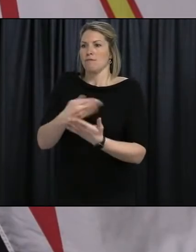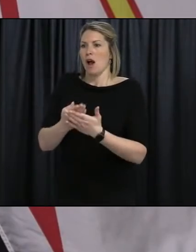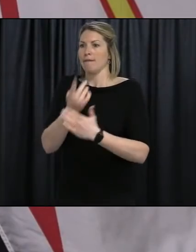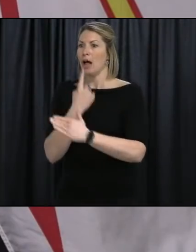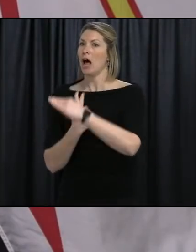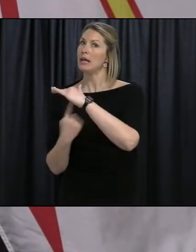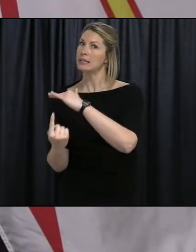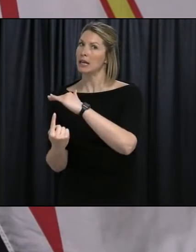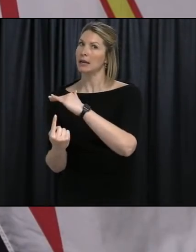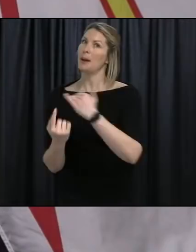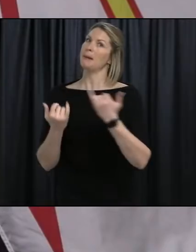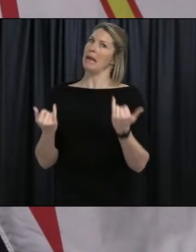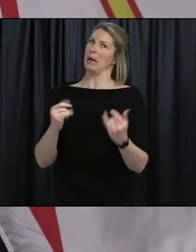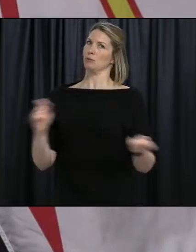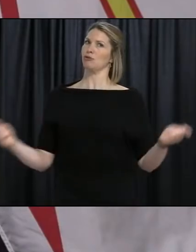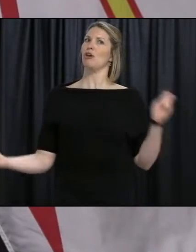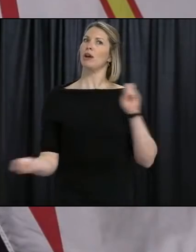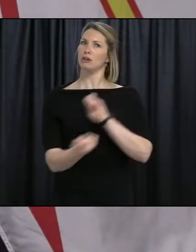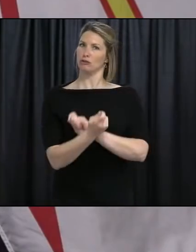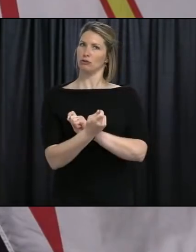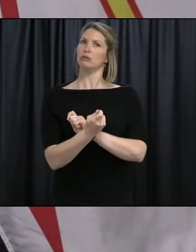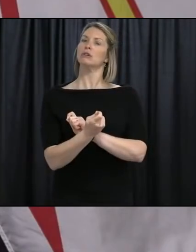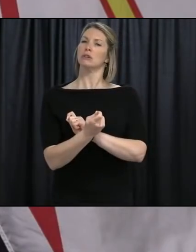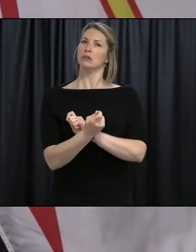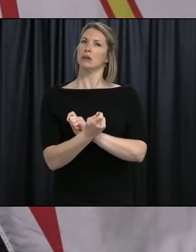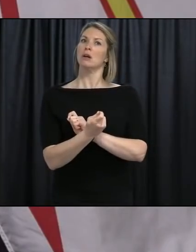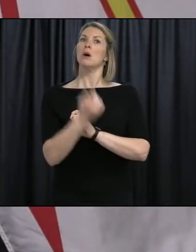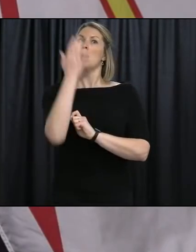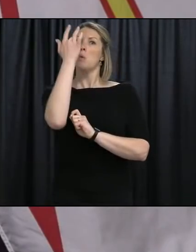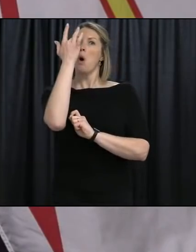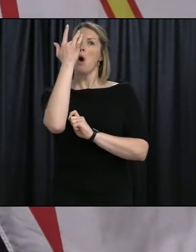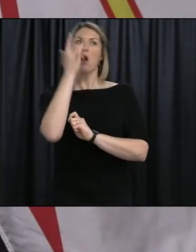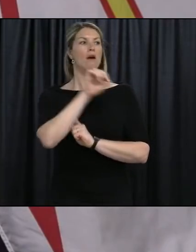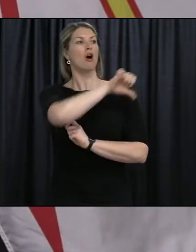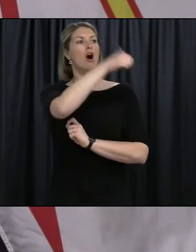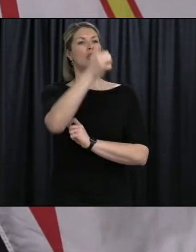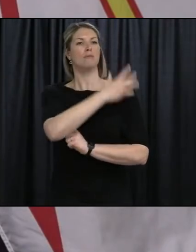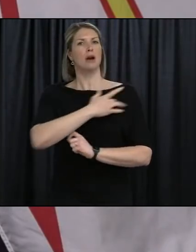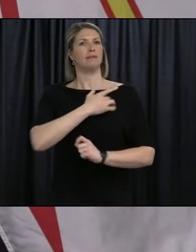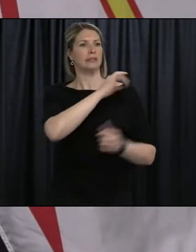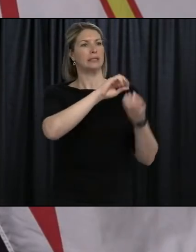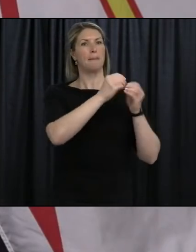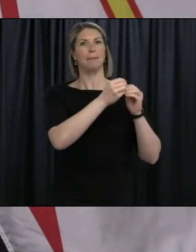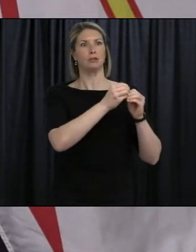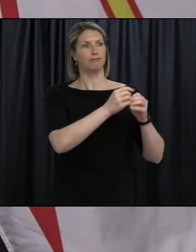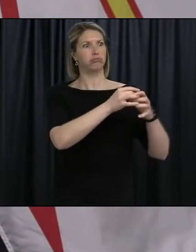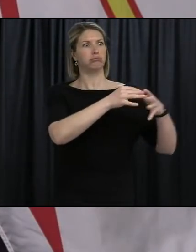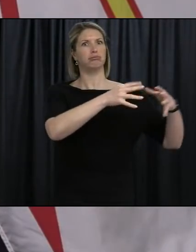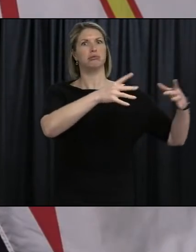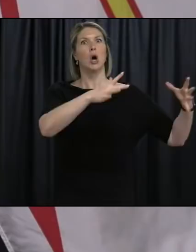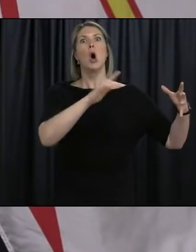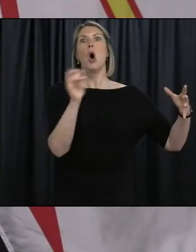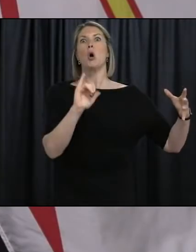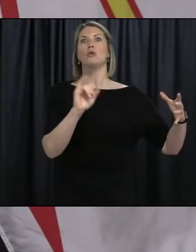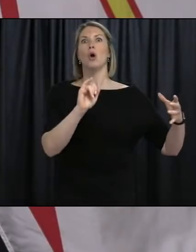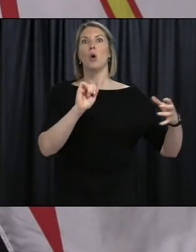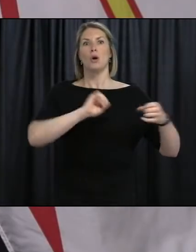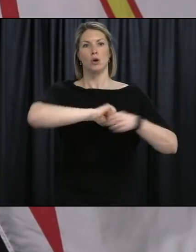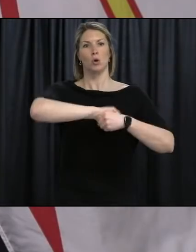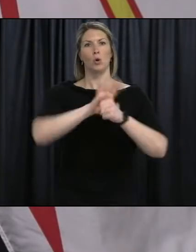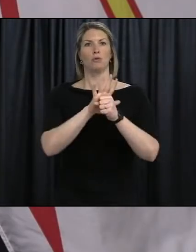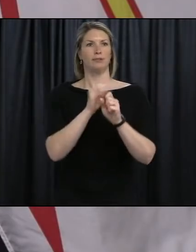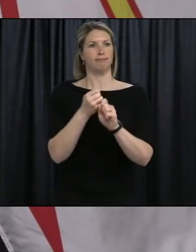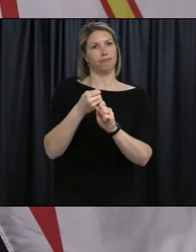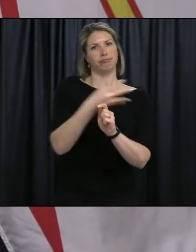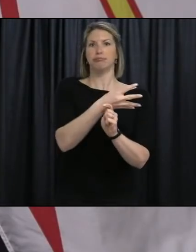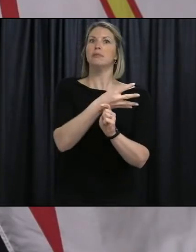working in the province. Given the higher incidence of COVID-19 in other provinces and the increase in variants of concern, the risk